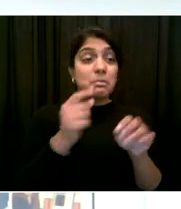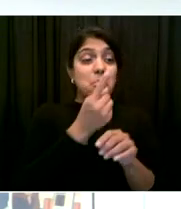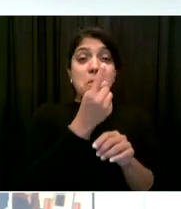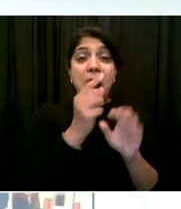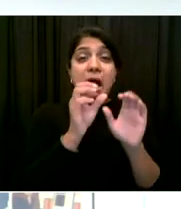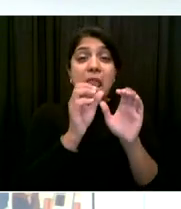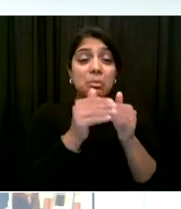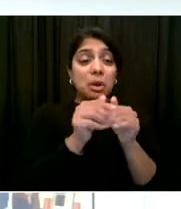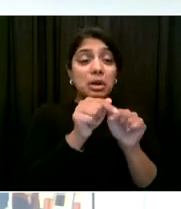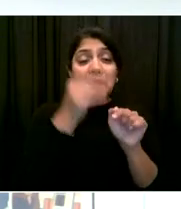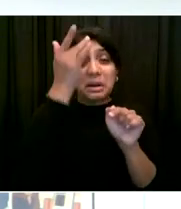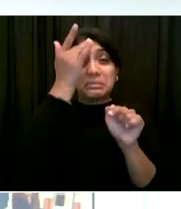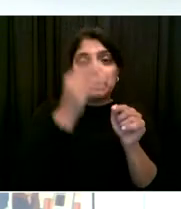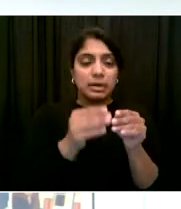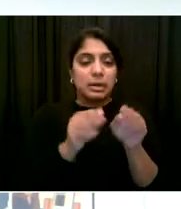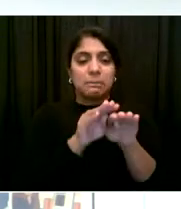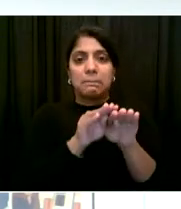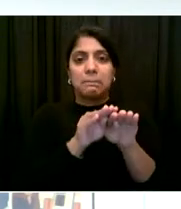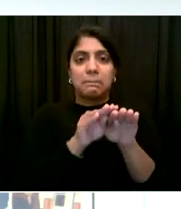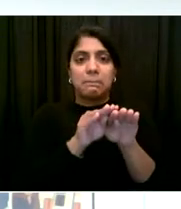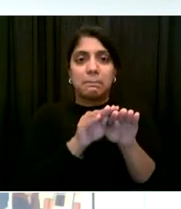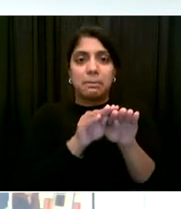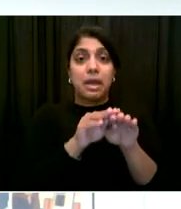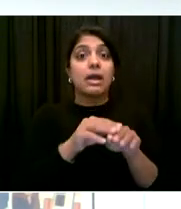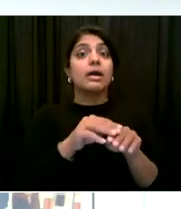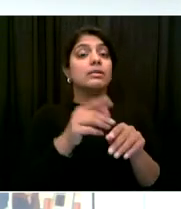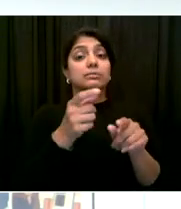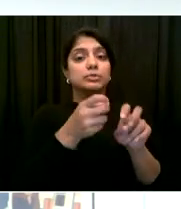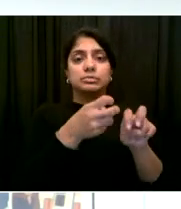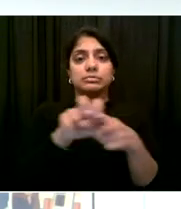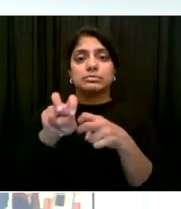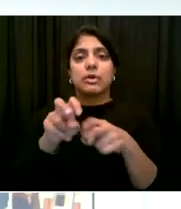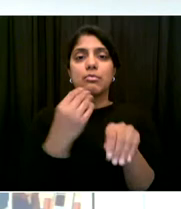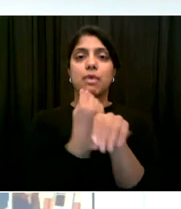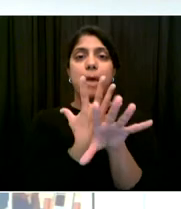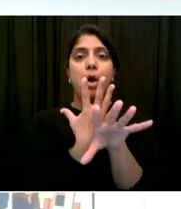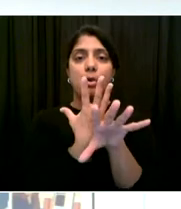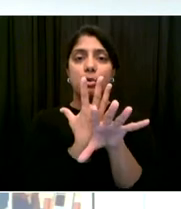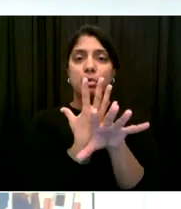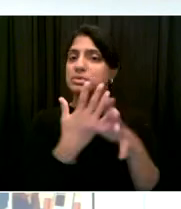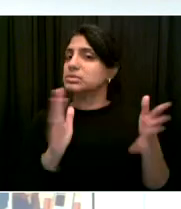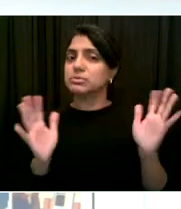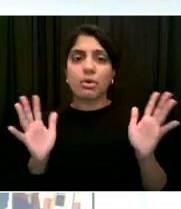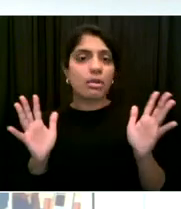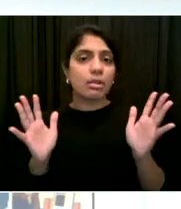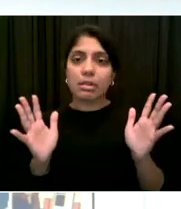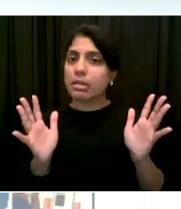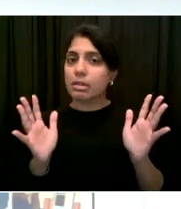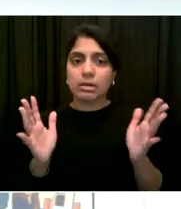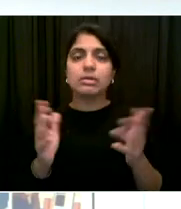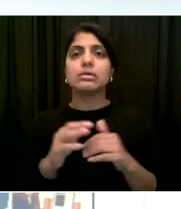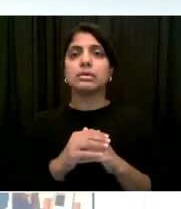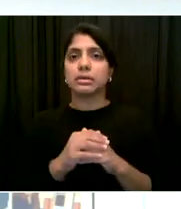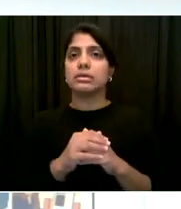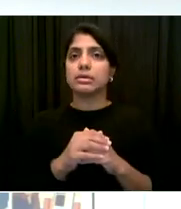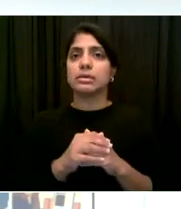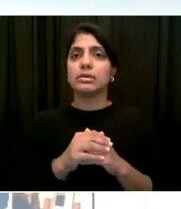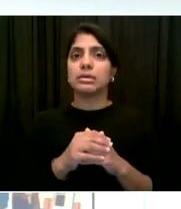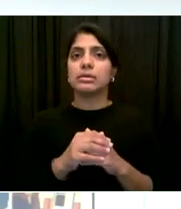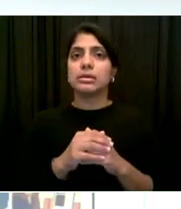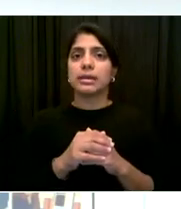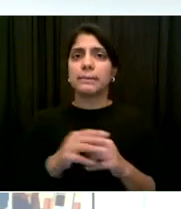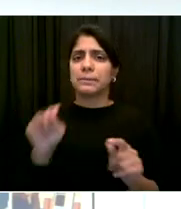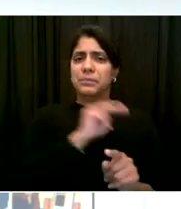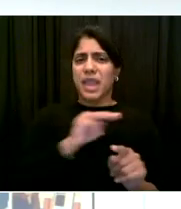those mechanisms as well. Although, as the mayor has pointed out, the vast majority of classrooms and the